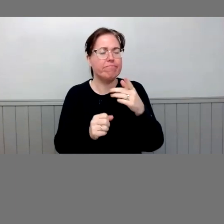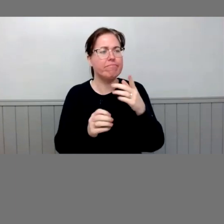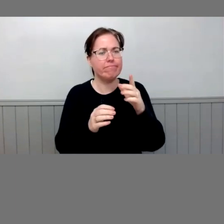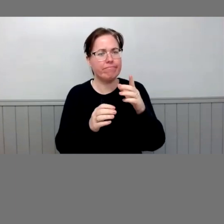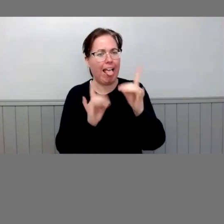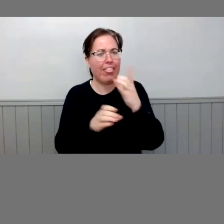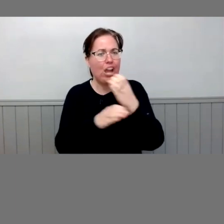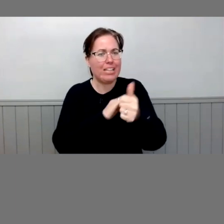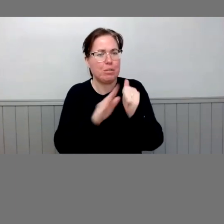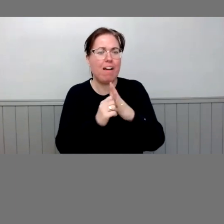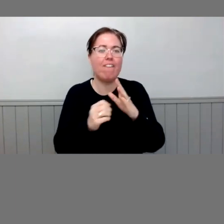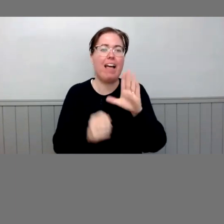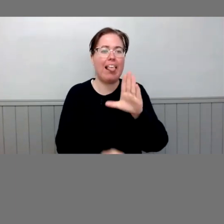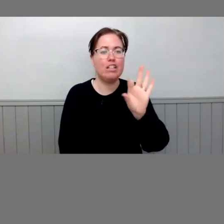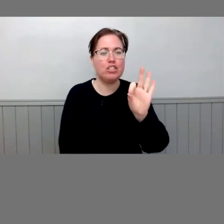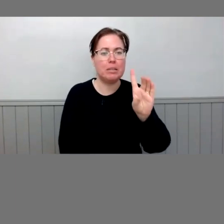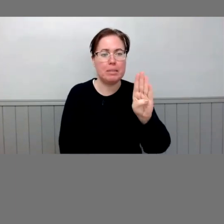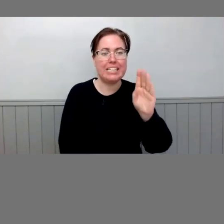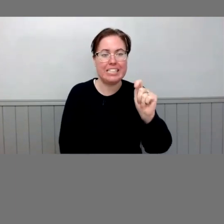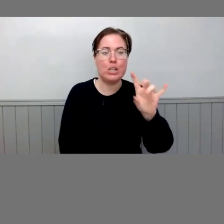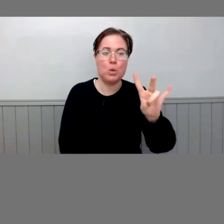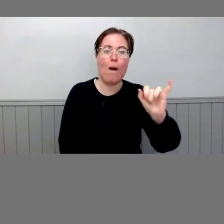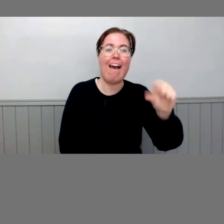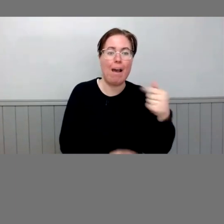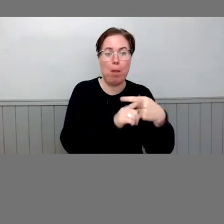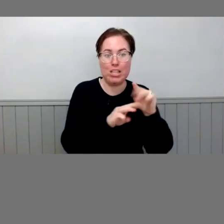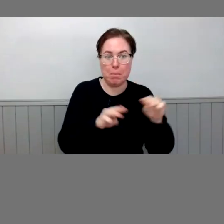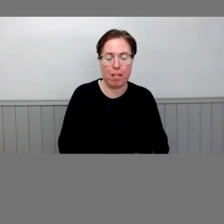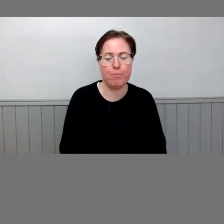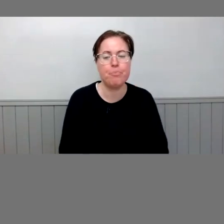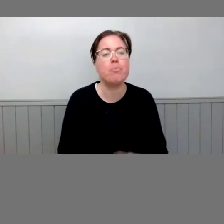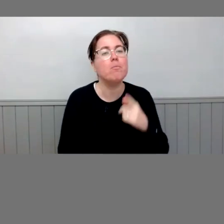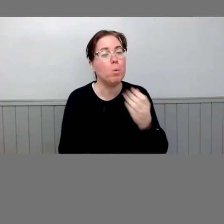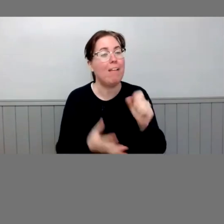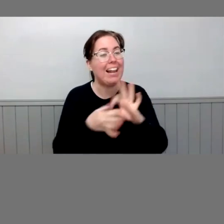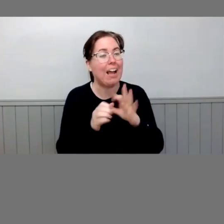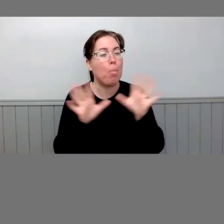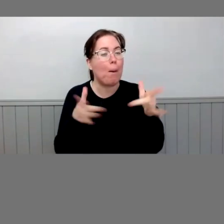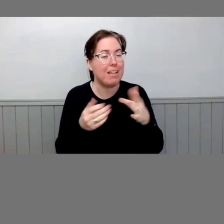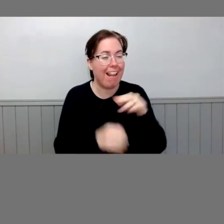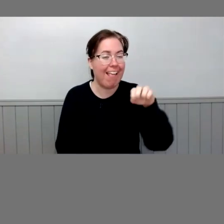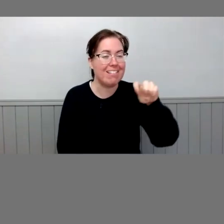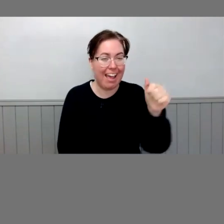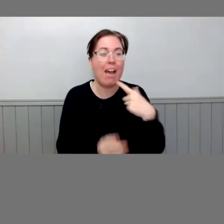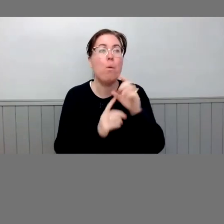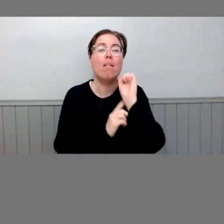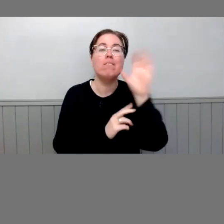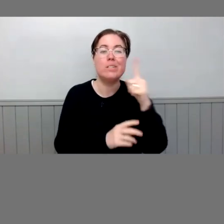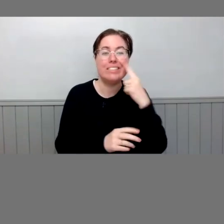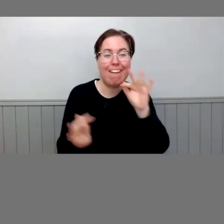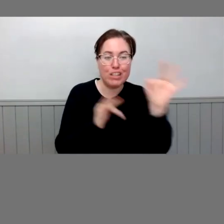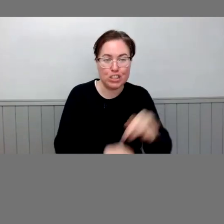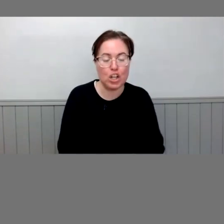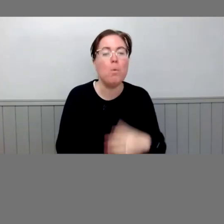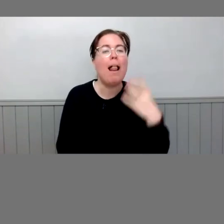plus people. We're going to share a link to the page on the NDA website where these are now published, along with plain